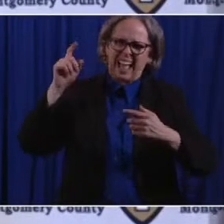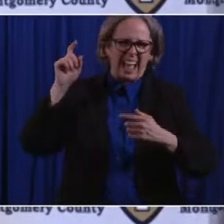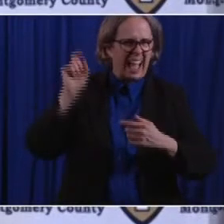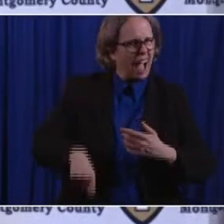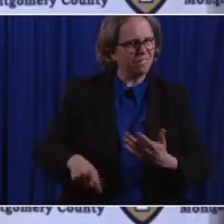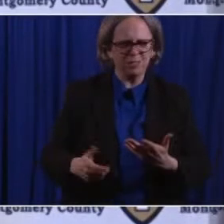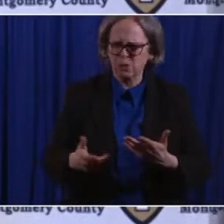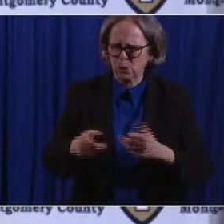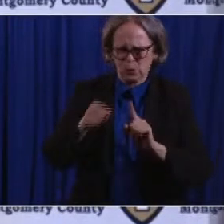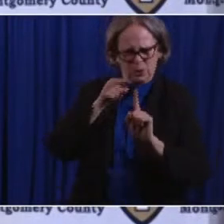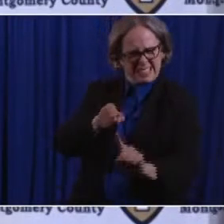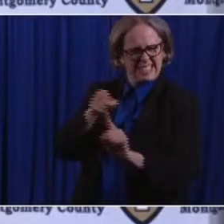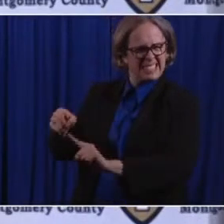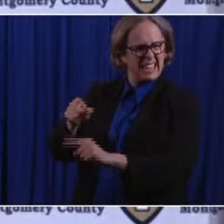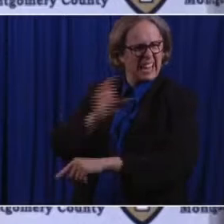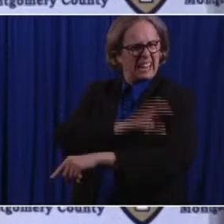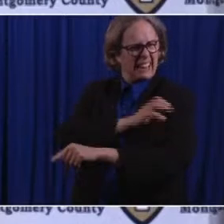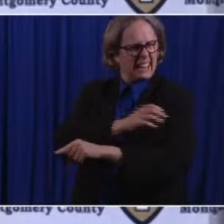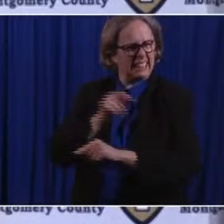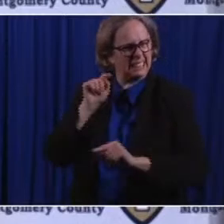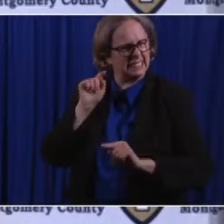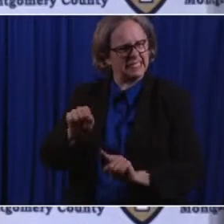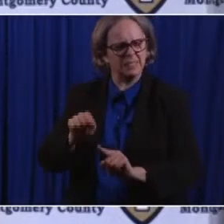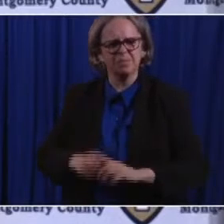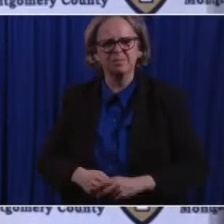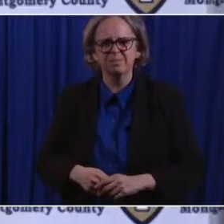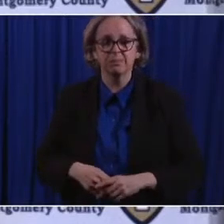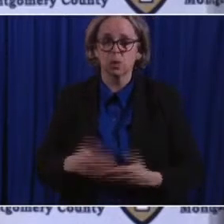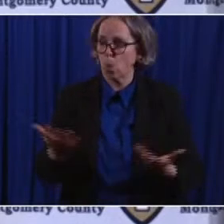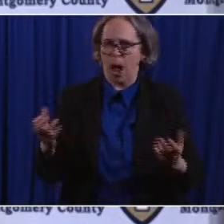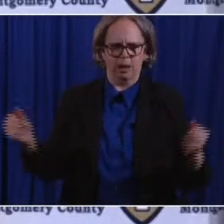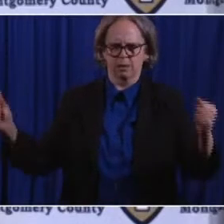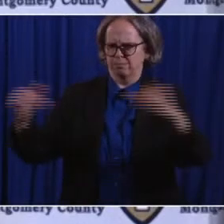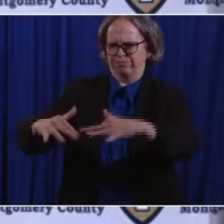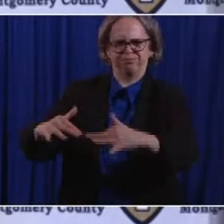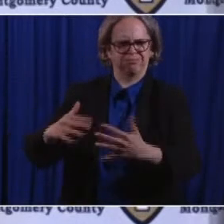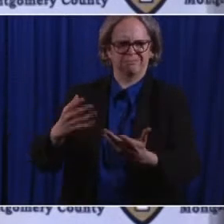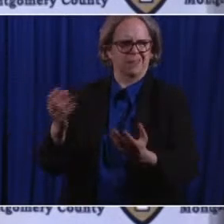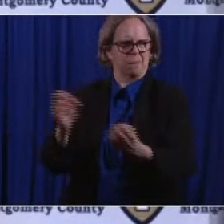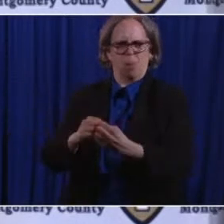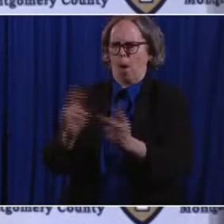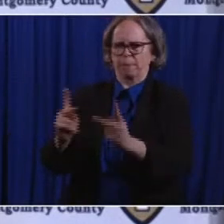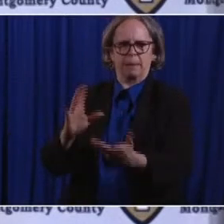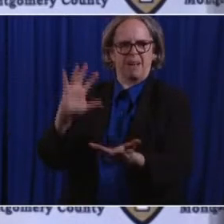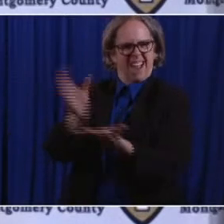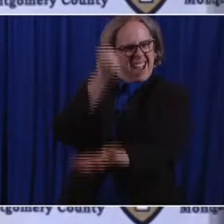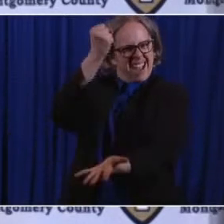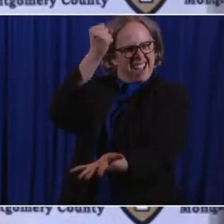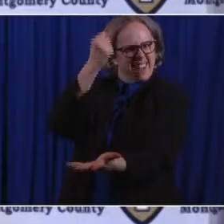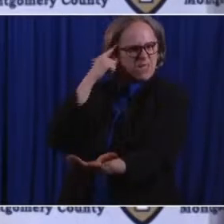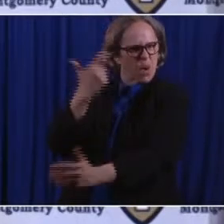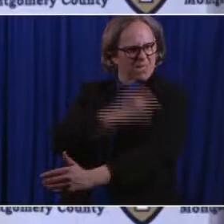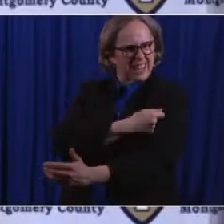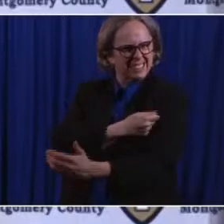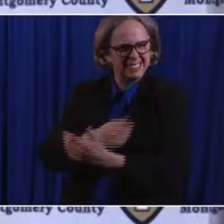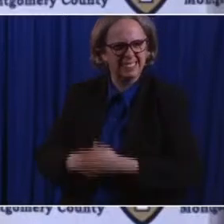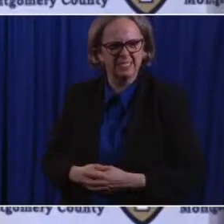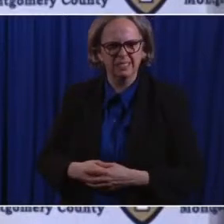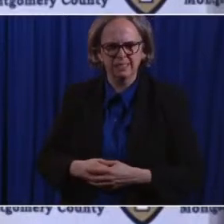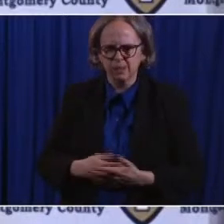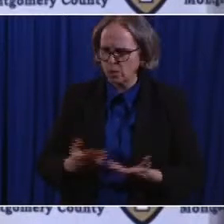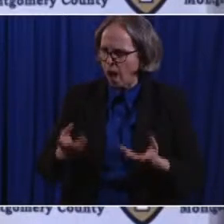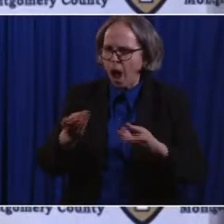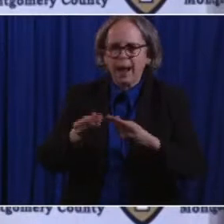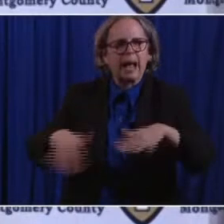college students who actually get the vaccine. Doing it on campus with a